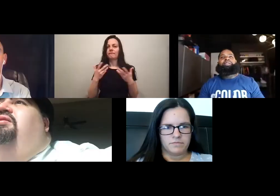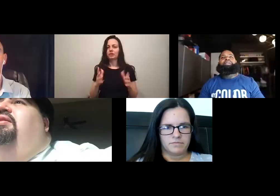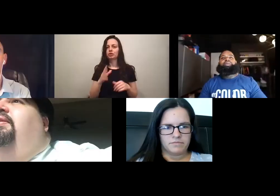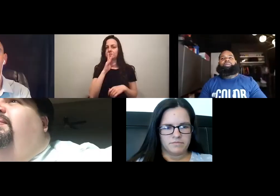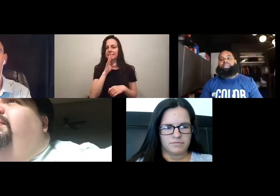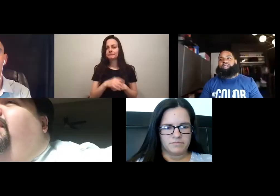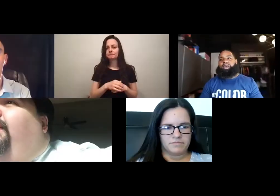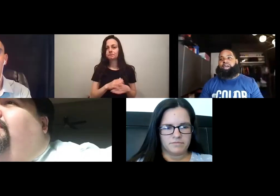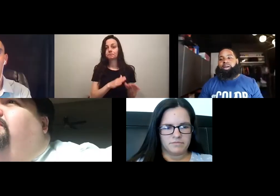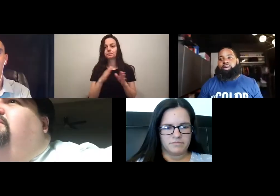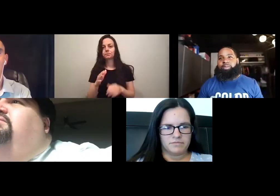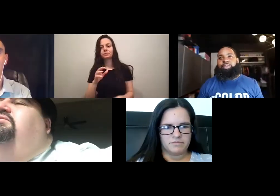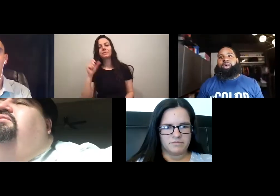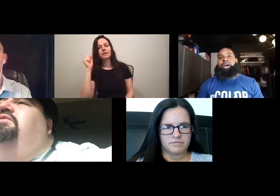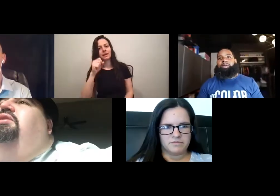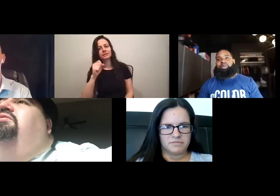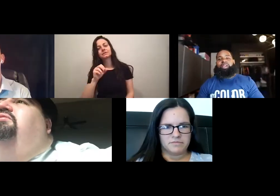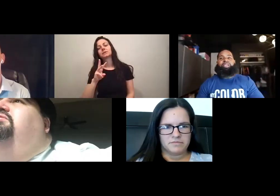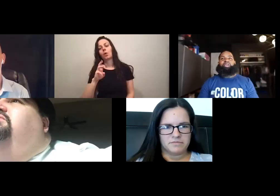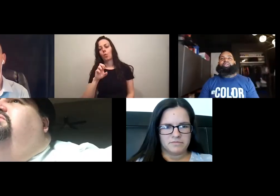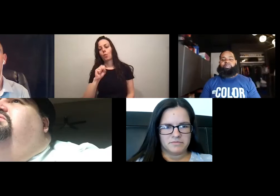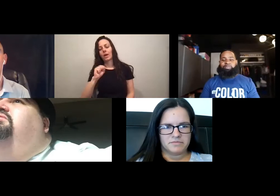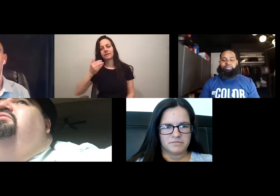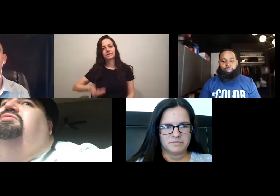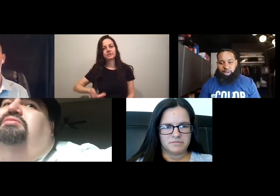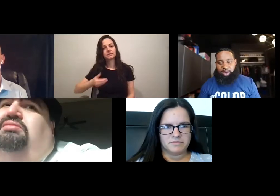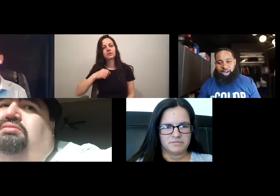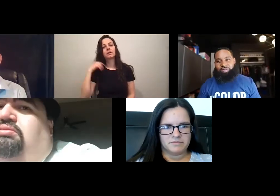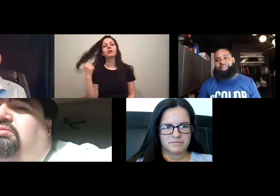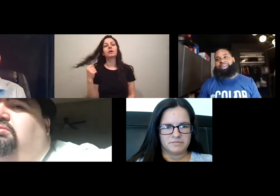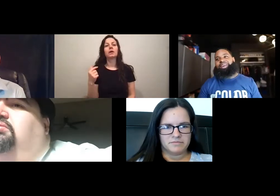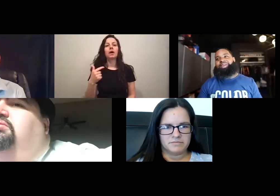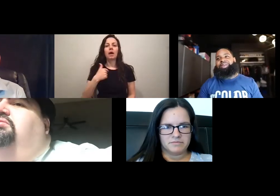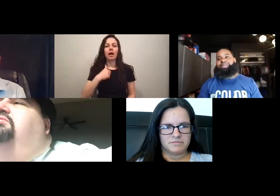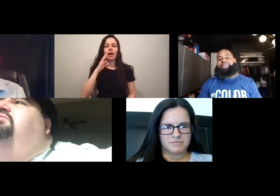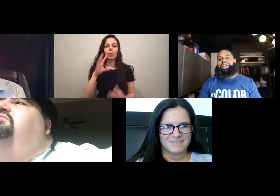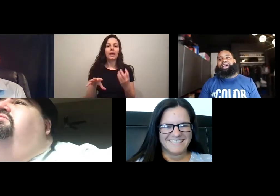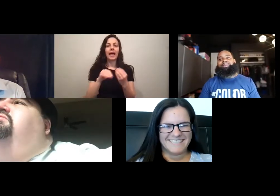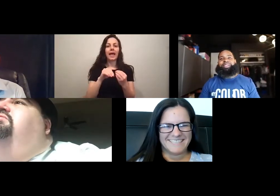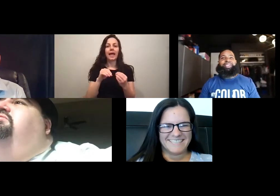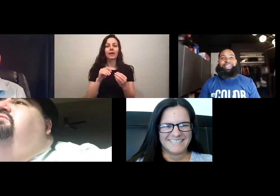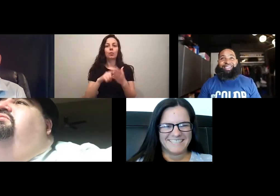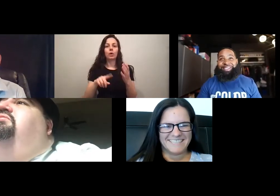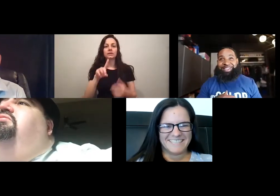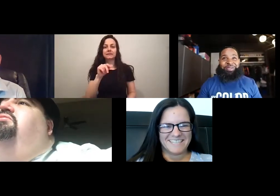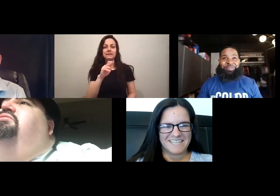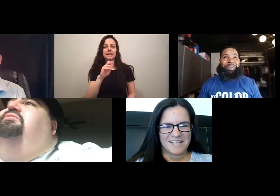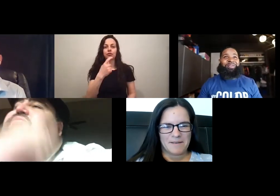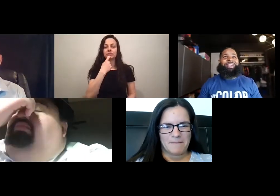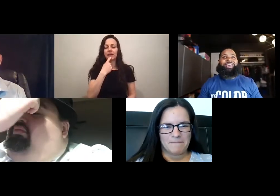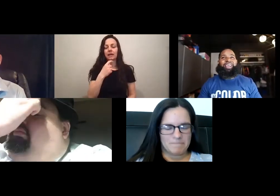Yes, this is Wesley. I'm really just going to piggyback off of Daniel, and I feel like Haben said it